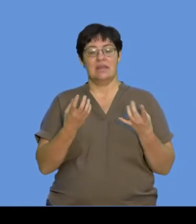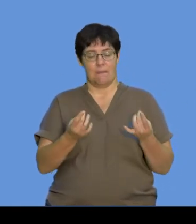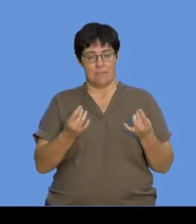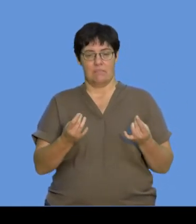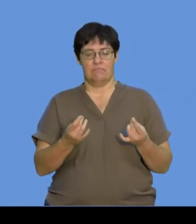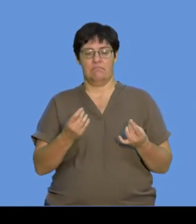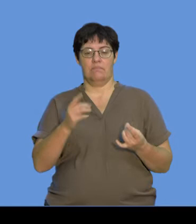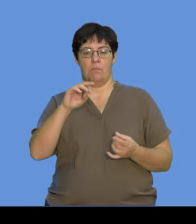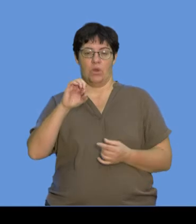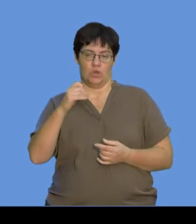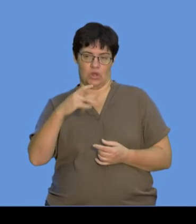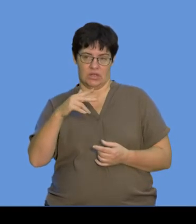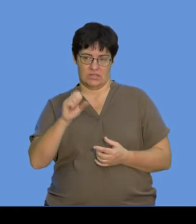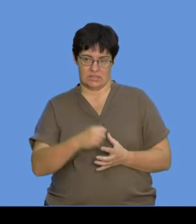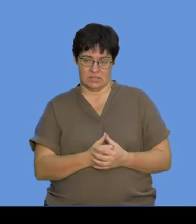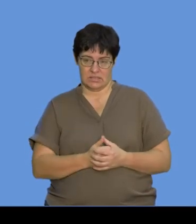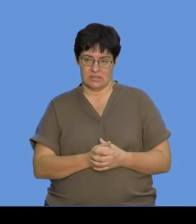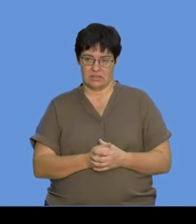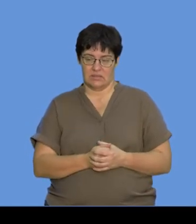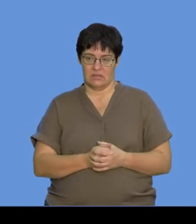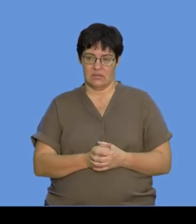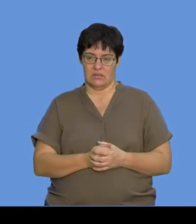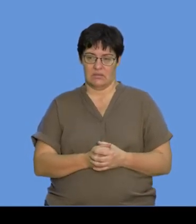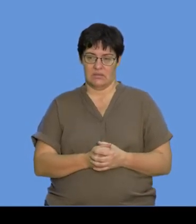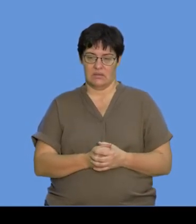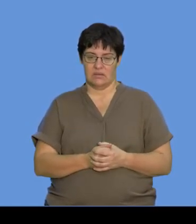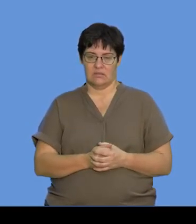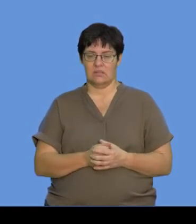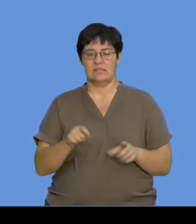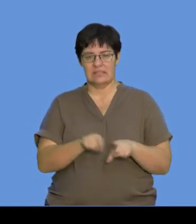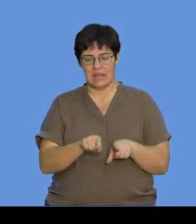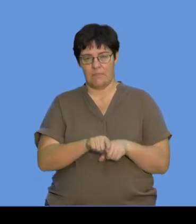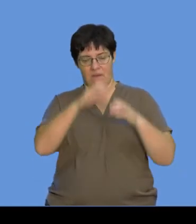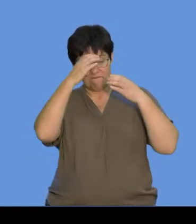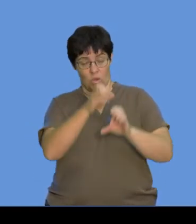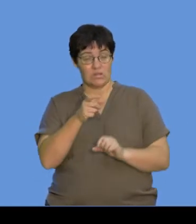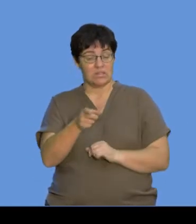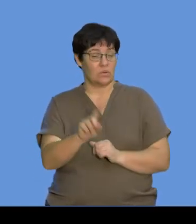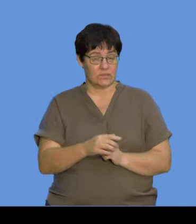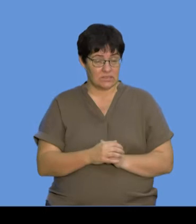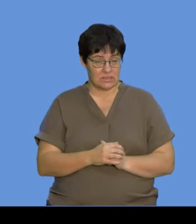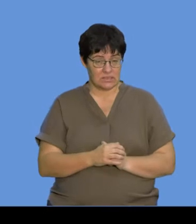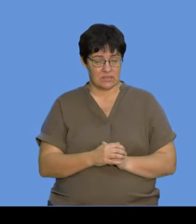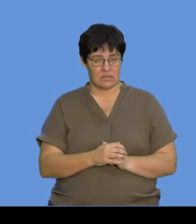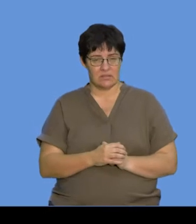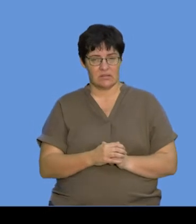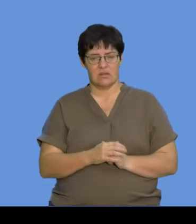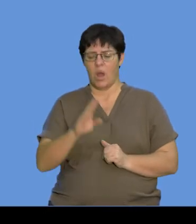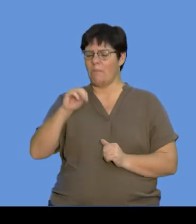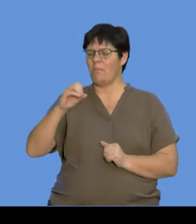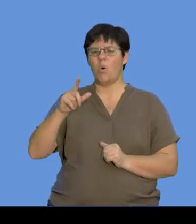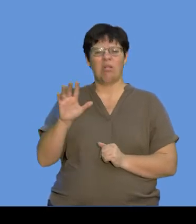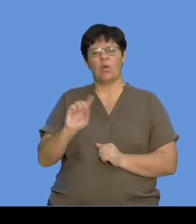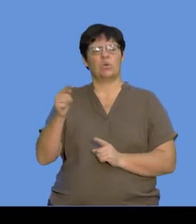the actual number of molecules, right? So we will also like to focus our attention